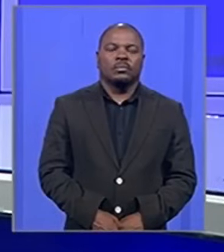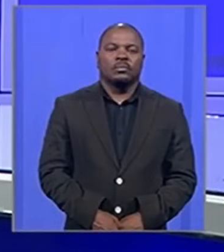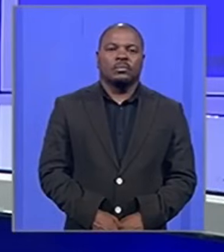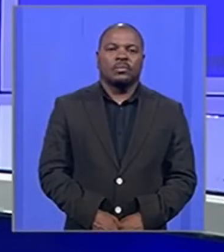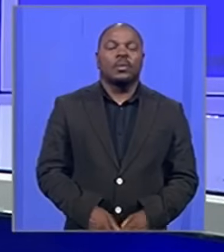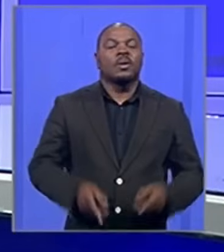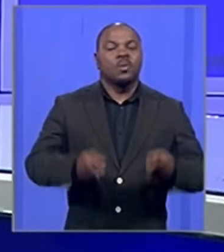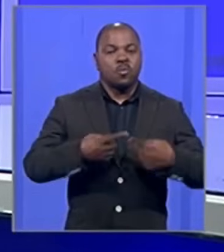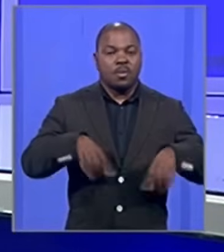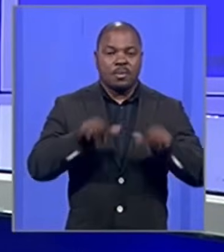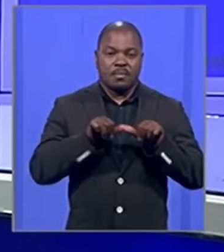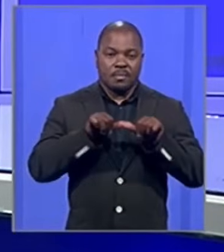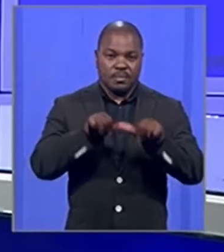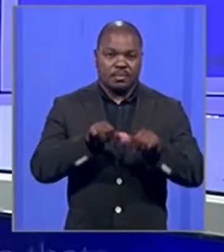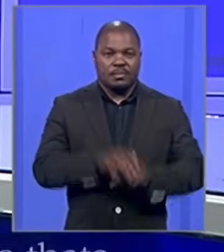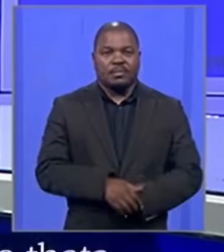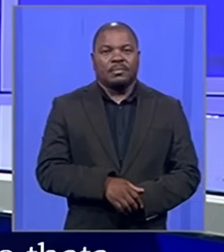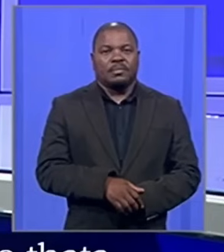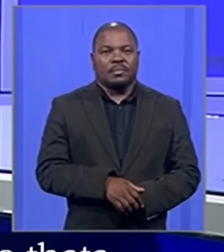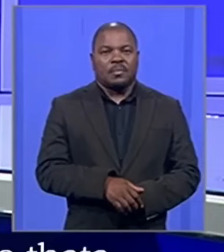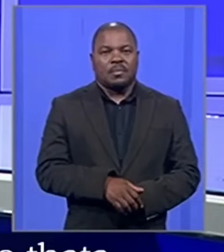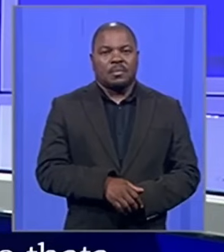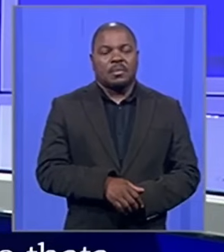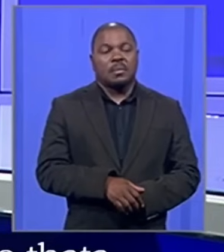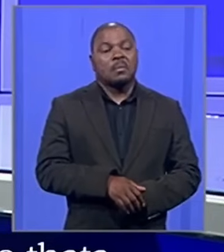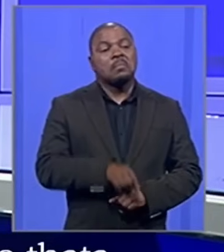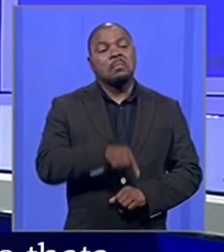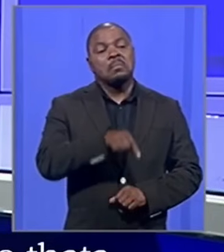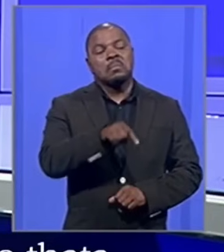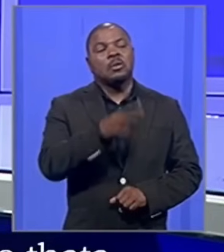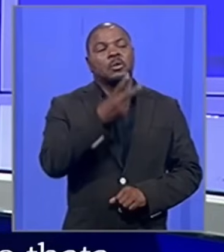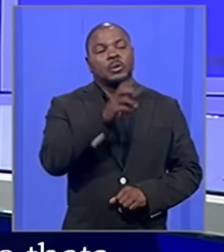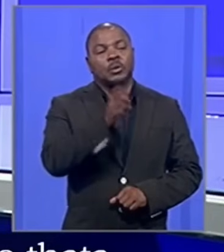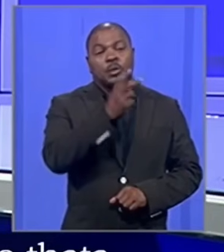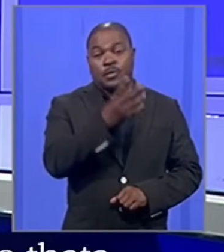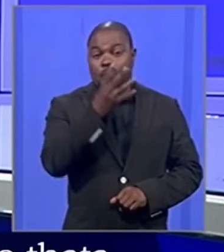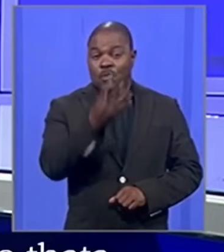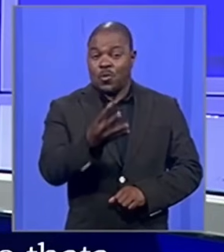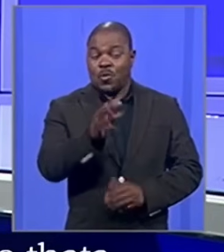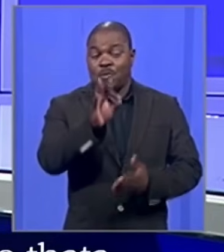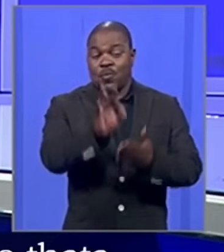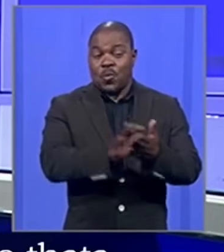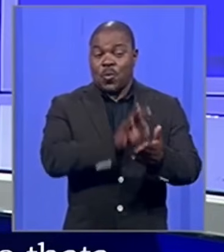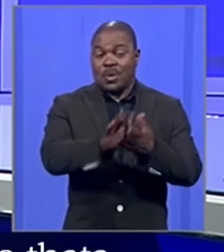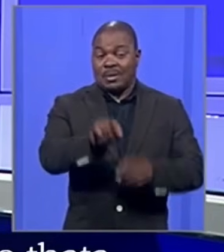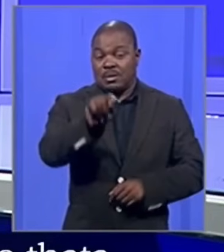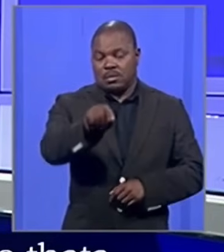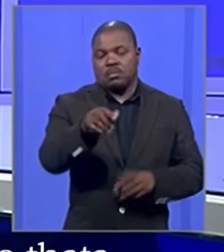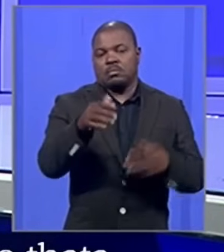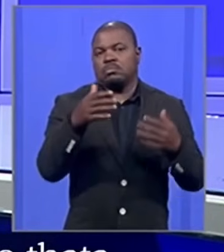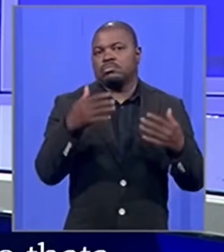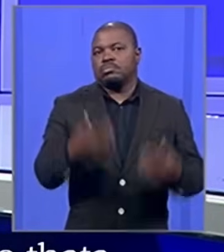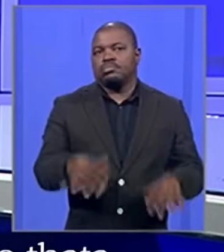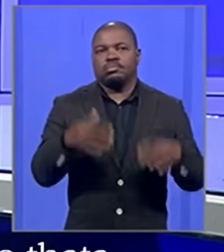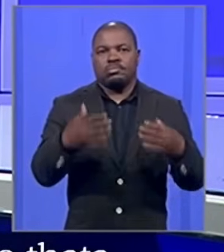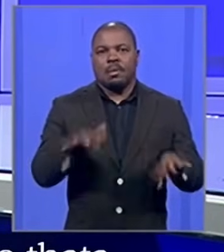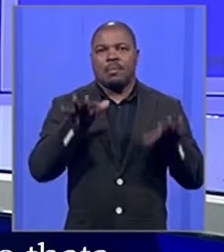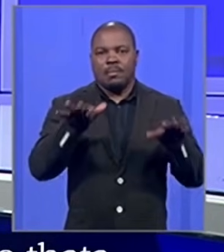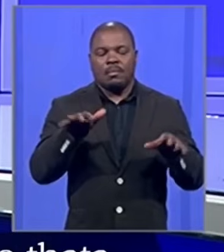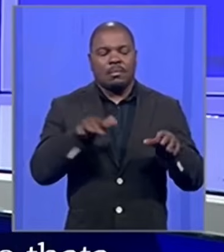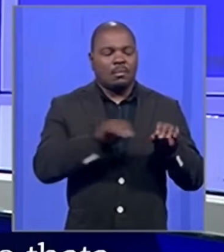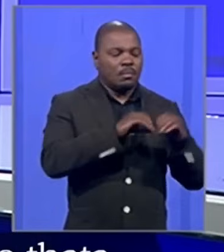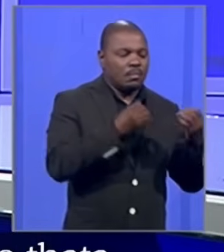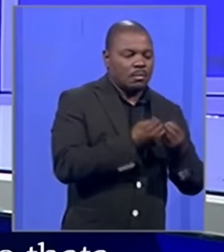Fa re tswela pele jaaka go solofetswe fa ditlhopho tsa 2024 e tlile go nna tse di tlileng go